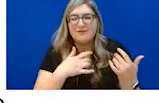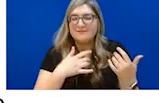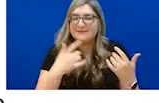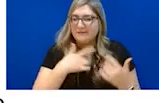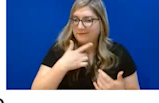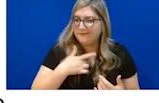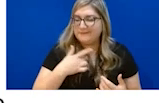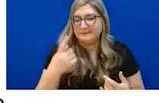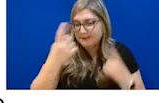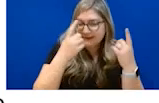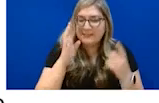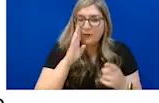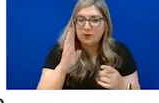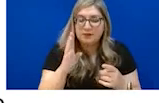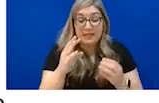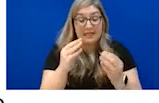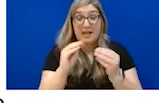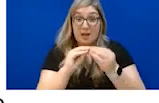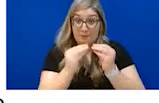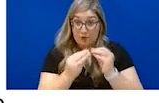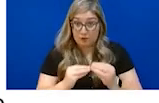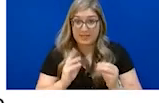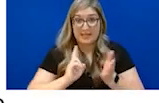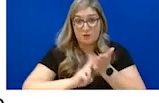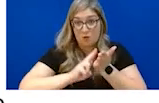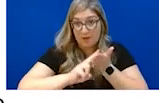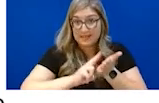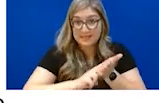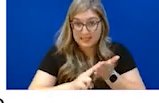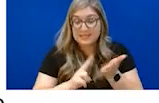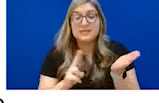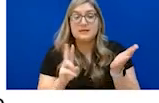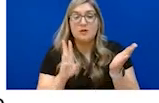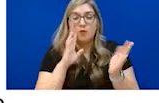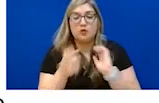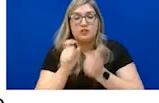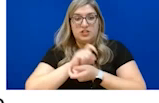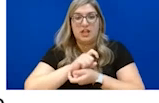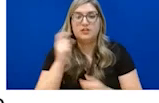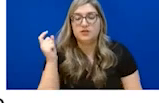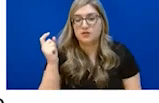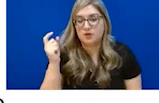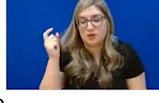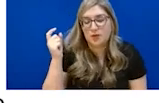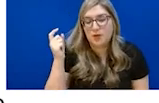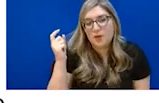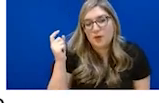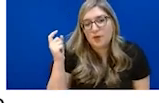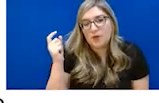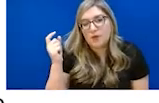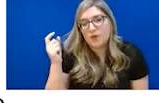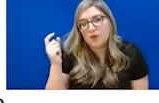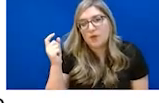on the fact that the exchange closed today for our classes, but it remains open for